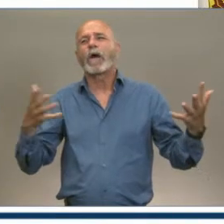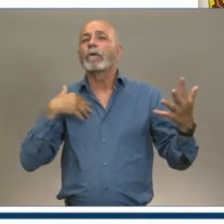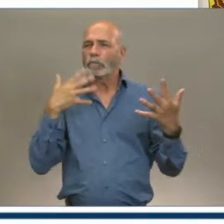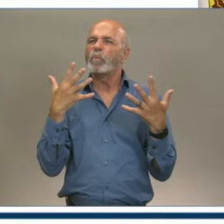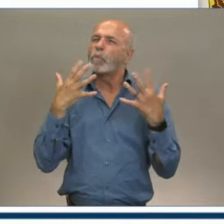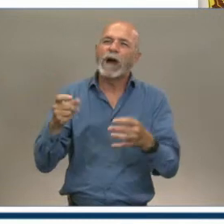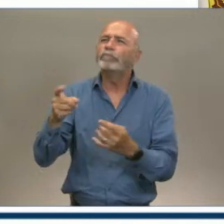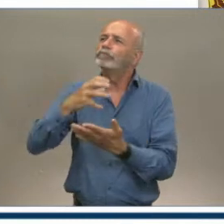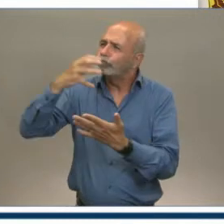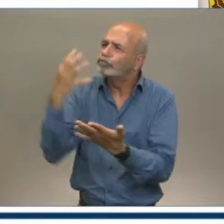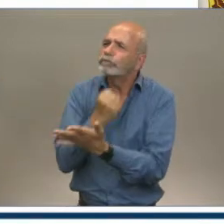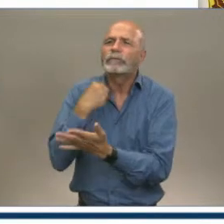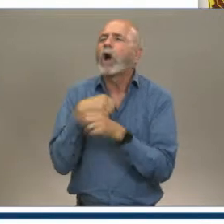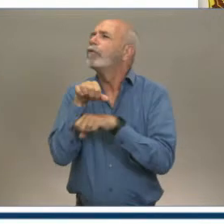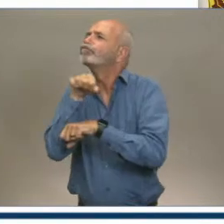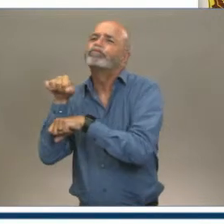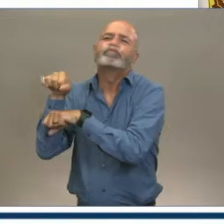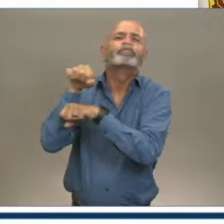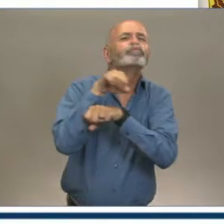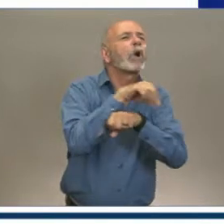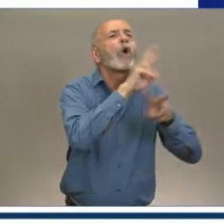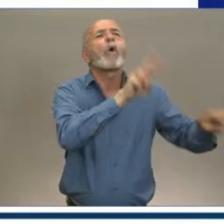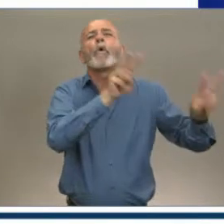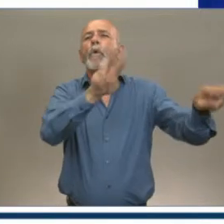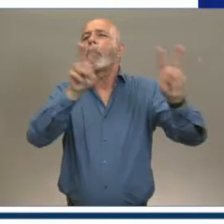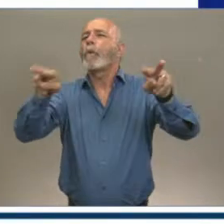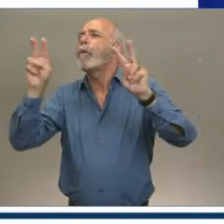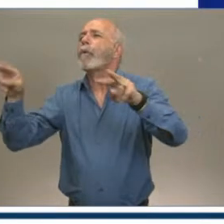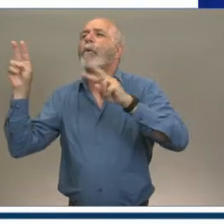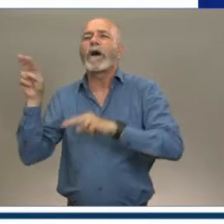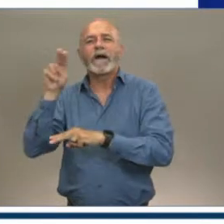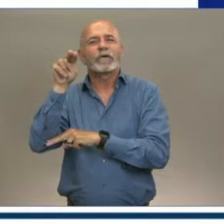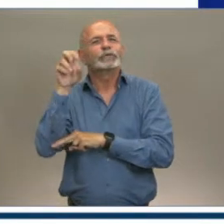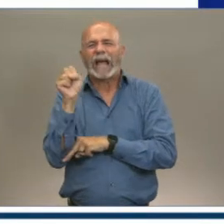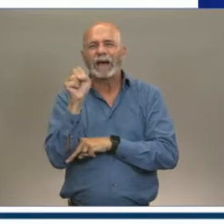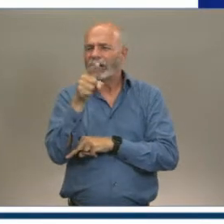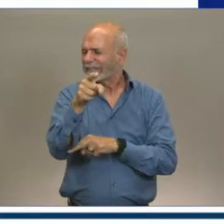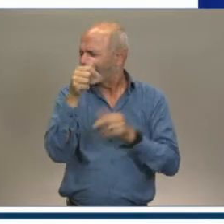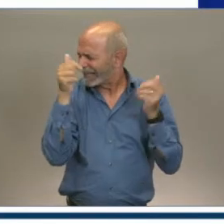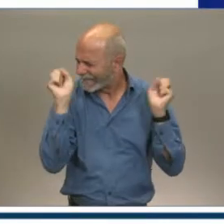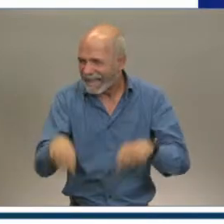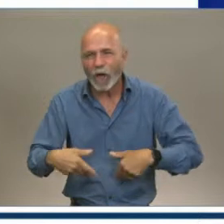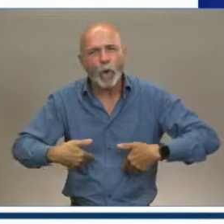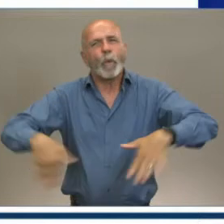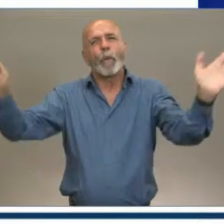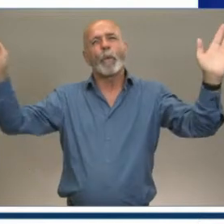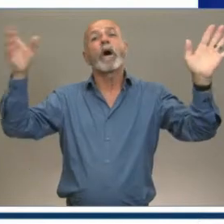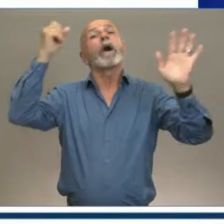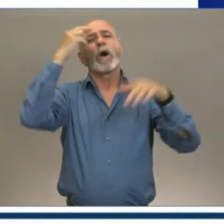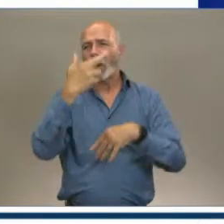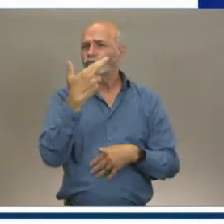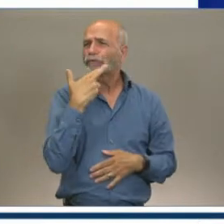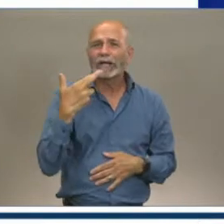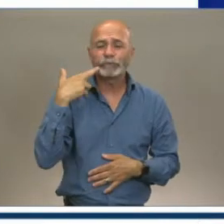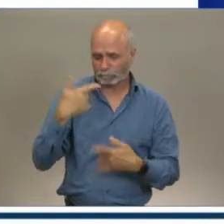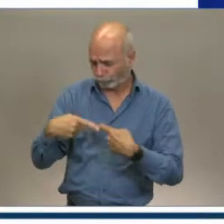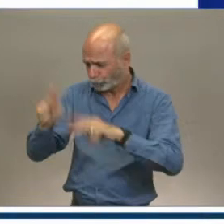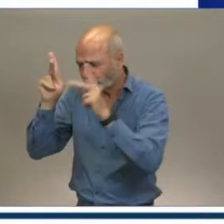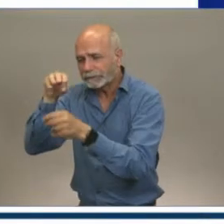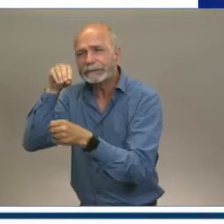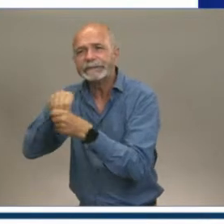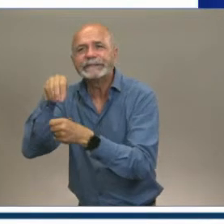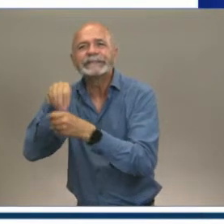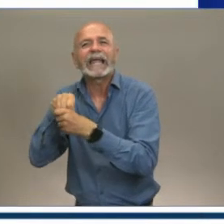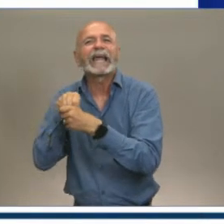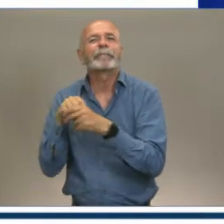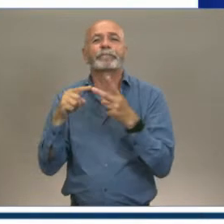Scotia. You'll be able to do that now in this phase of the reopening. Restaurants can start serving indoors. Of course, outdoor